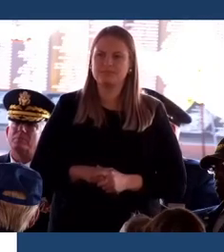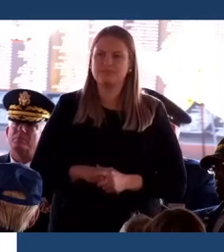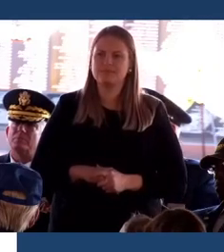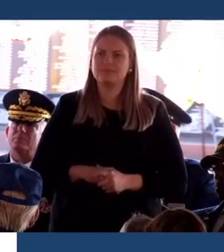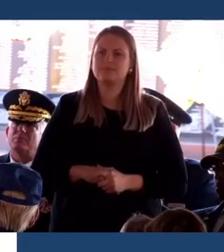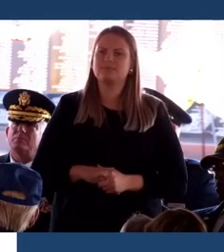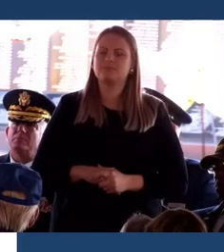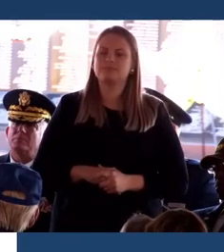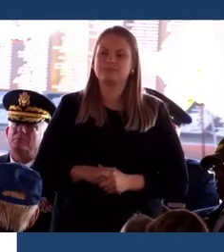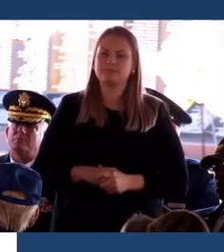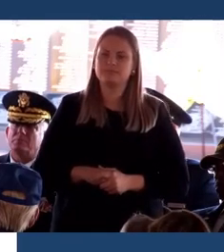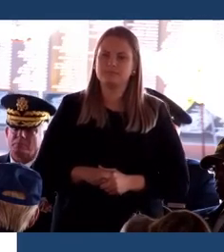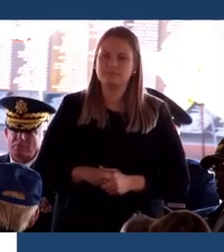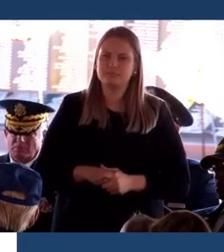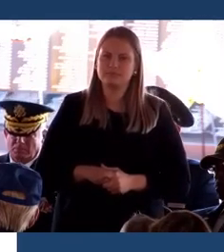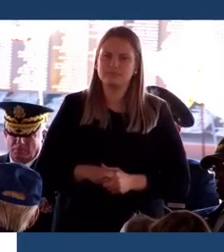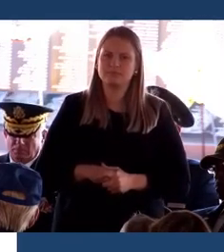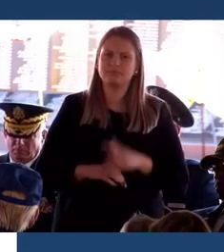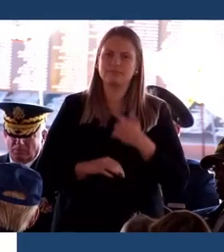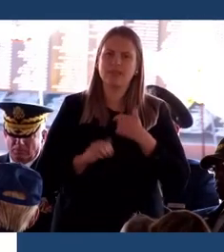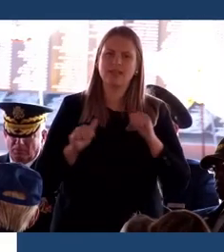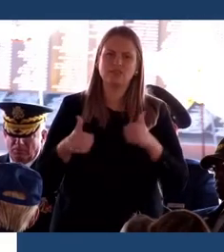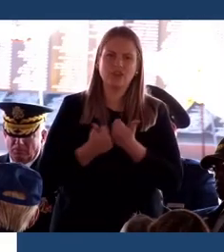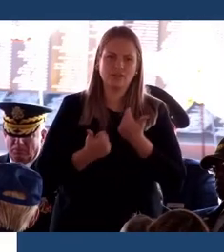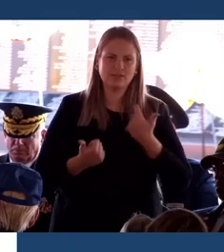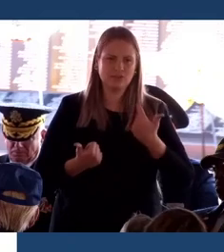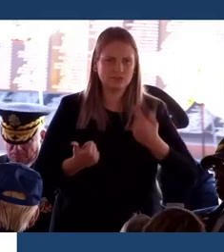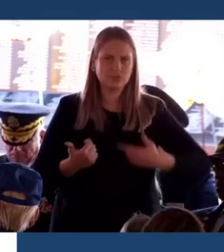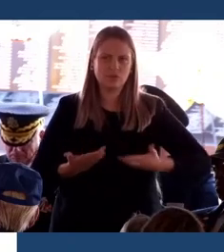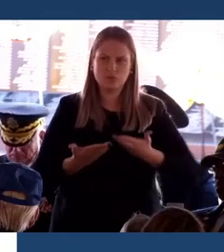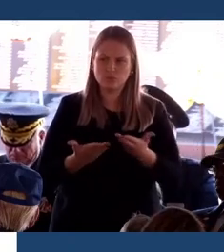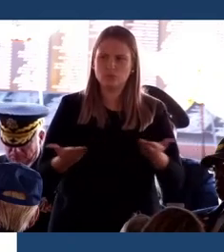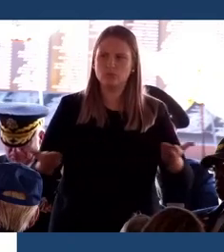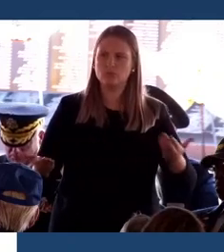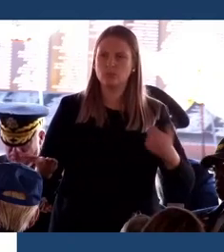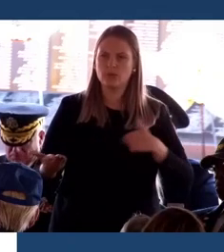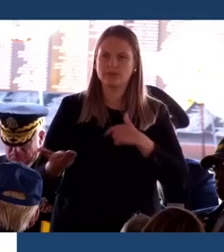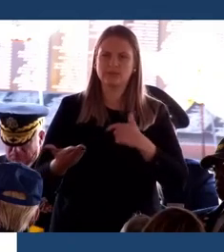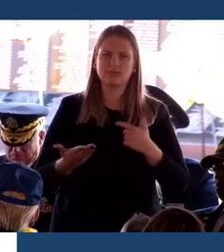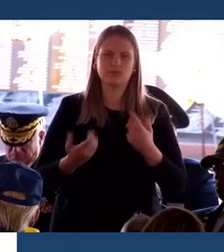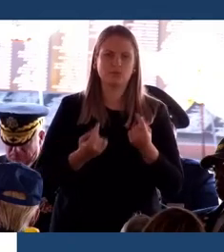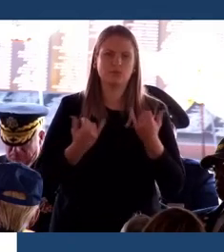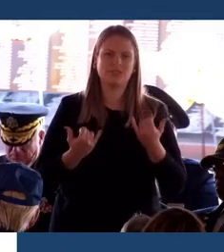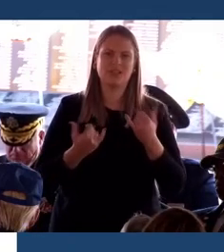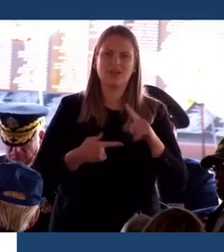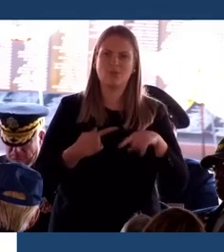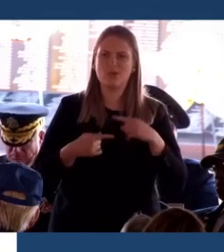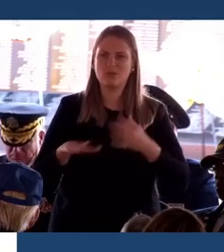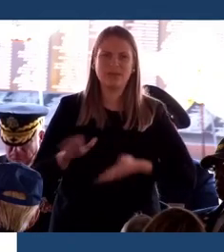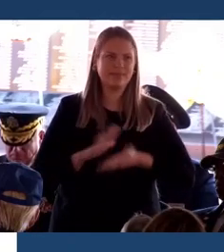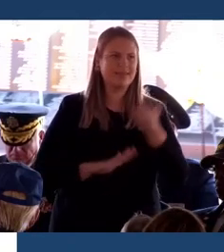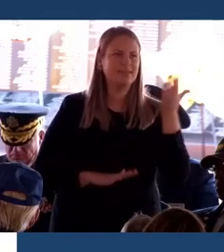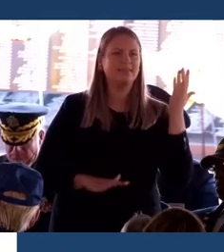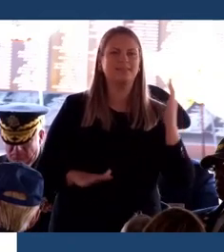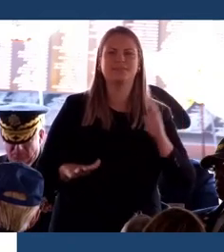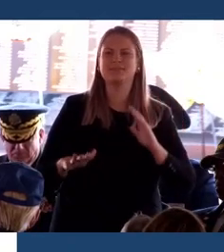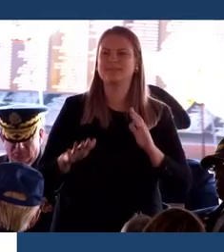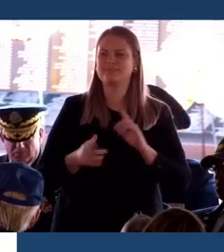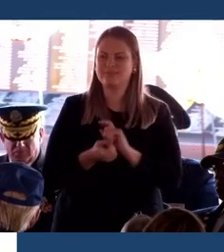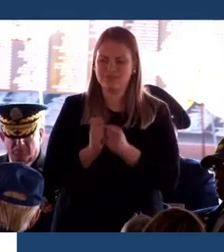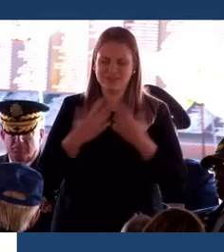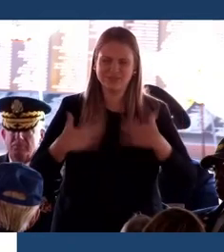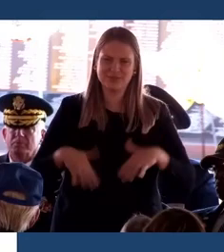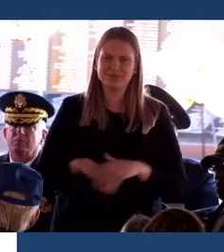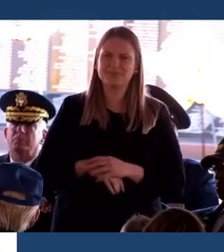What I would challenge all of us to do today when we leave here and get out of these suits or whatever the case, is to